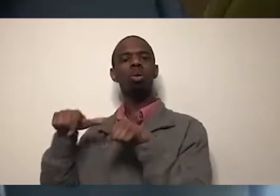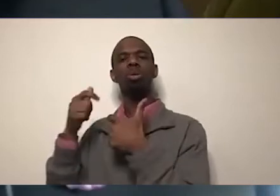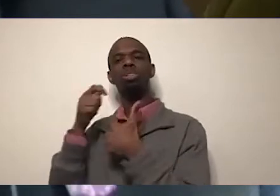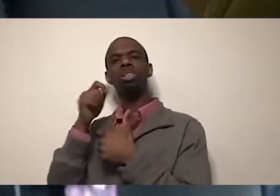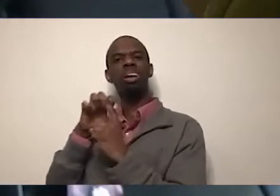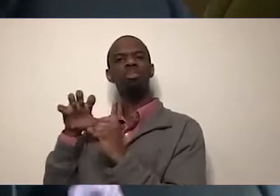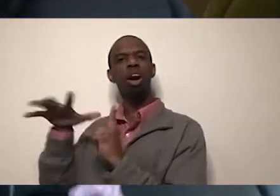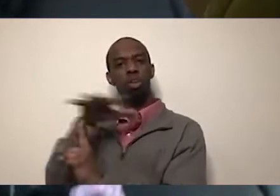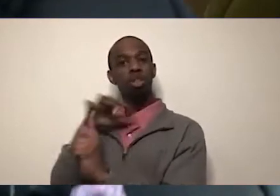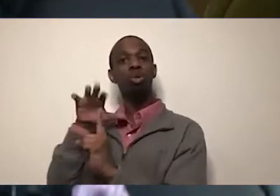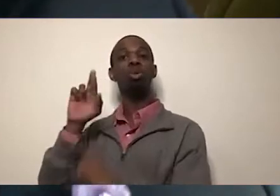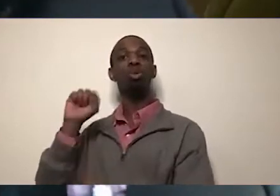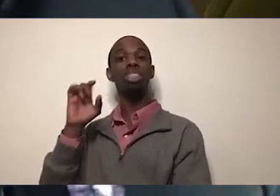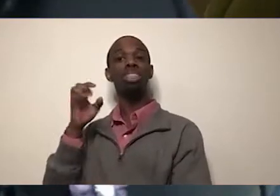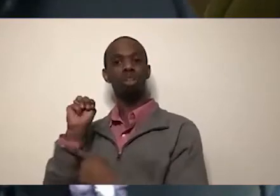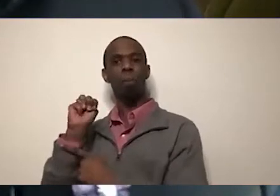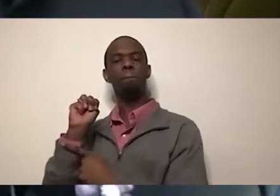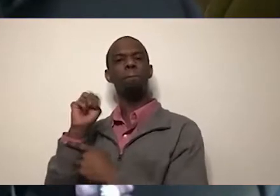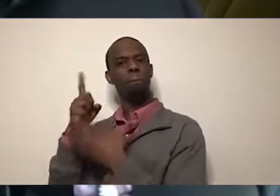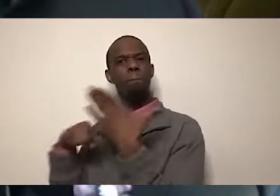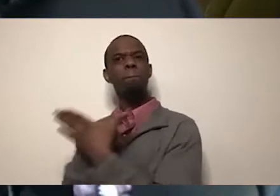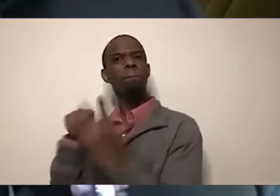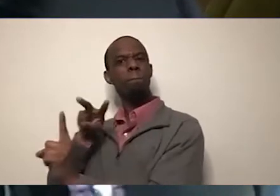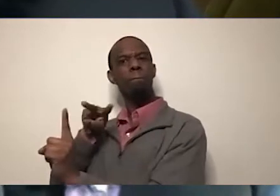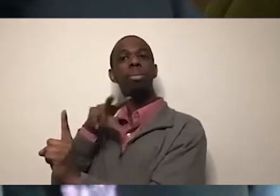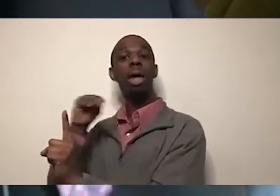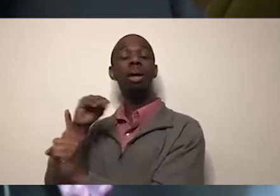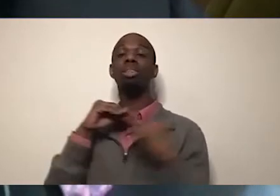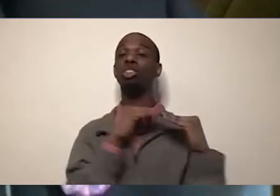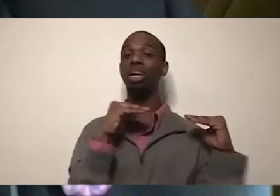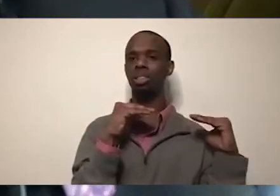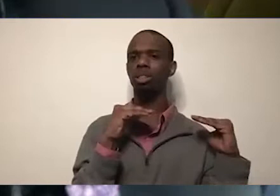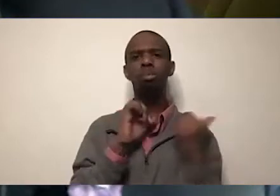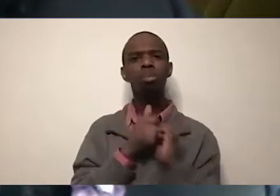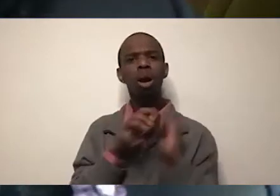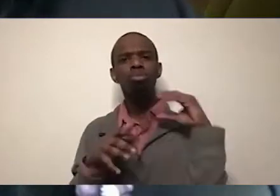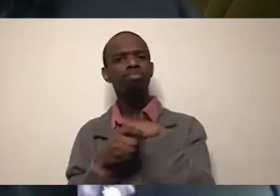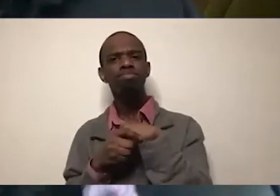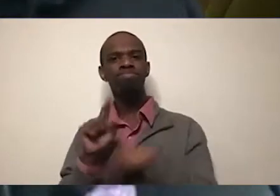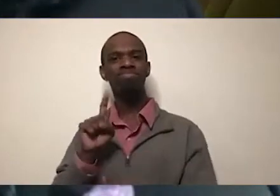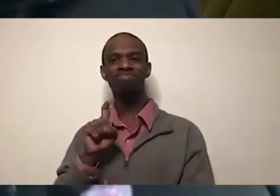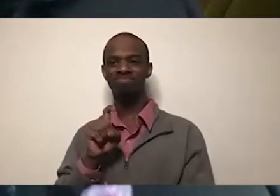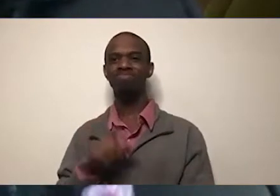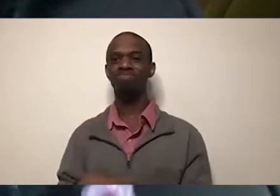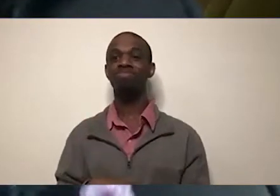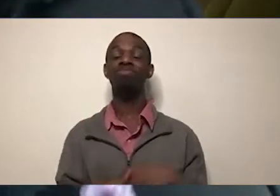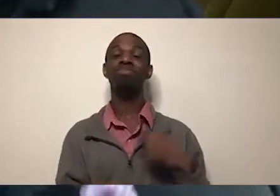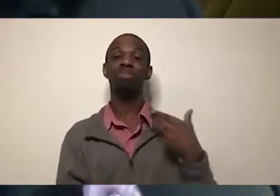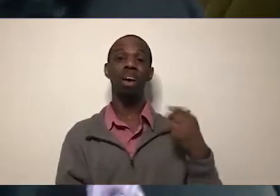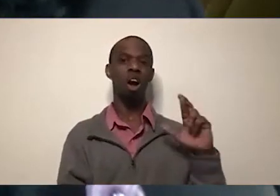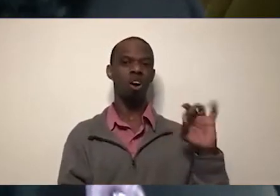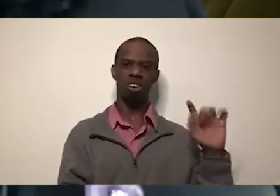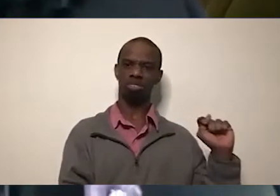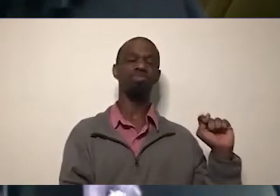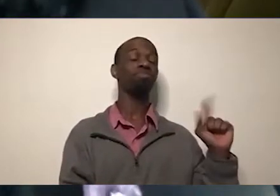try. The things that are most pertinent to my work around environmental racism are two things